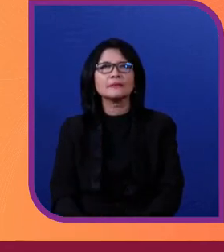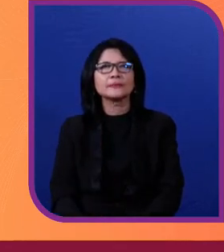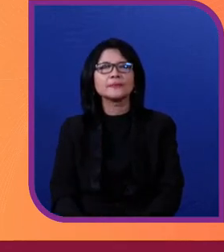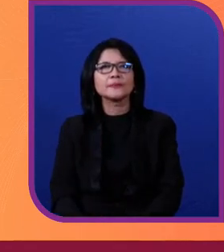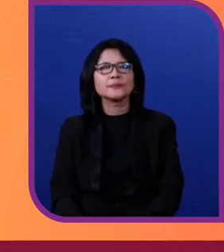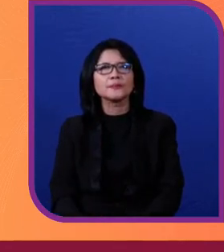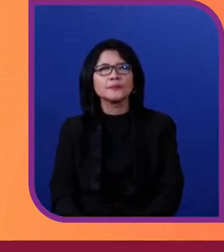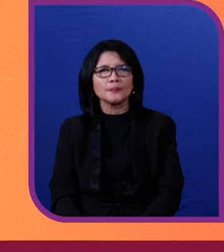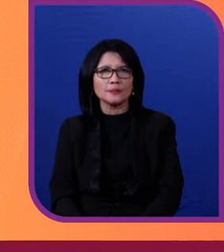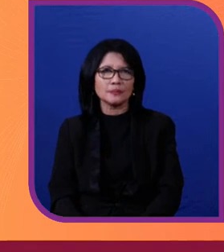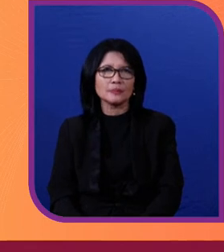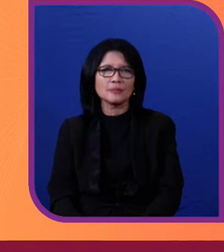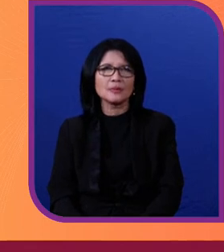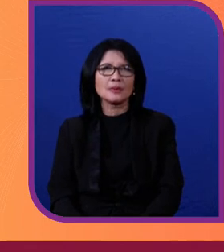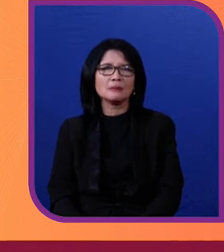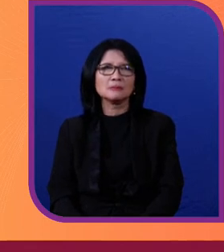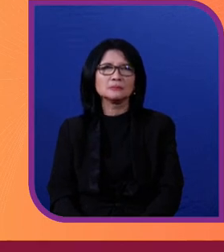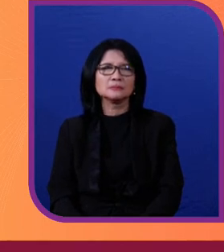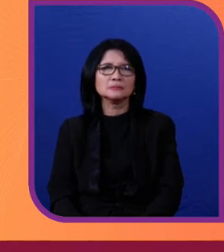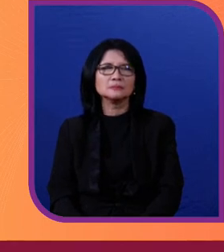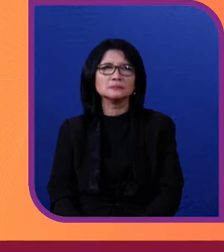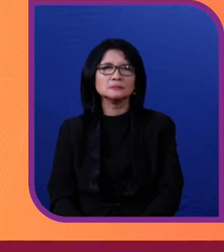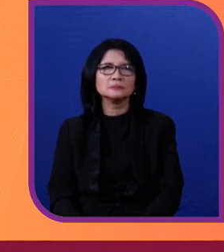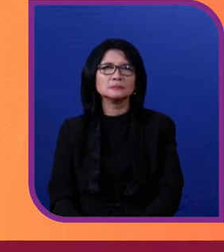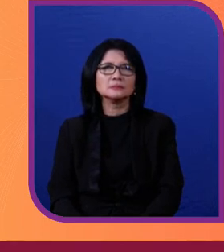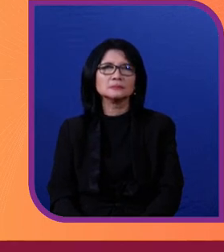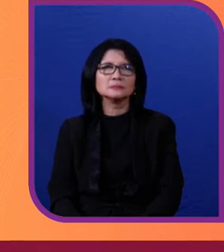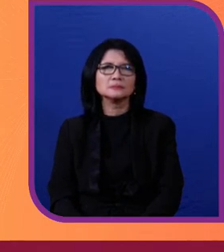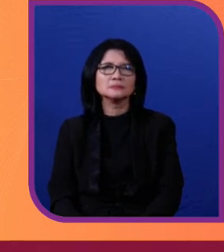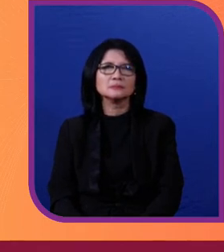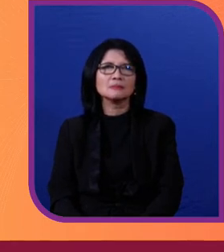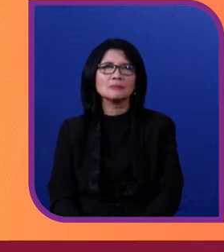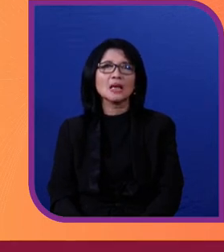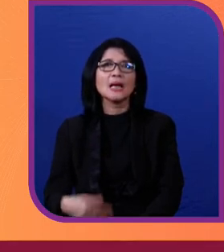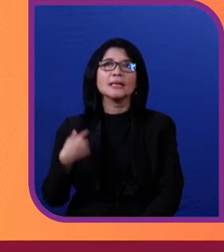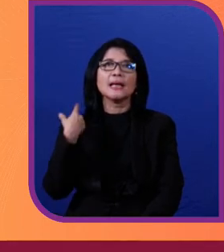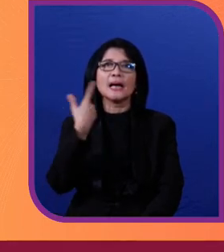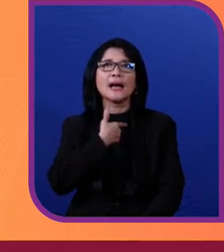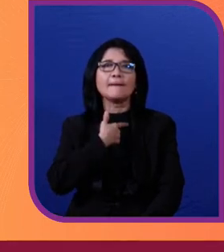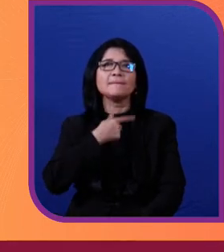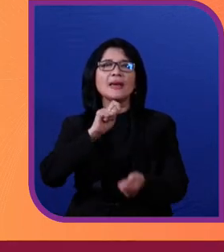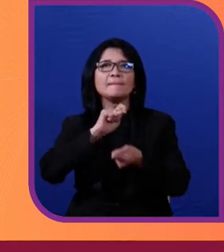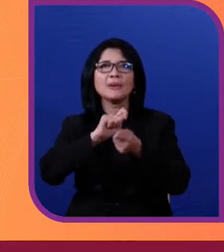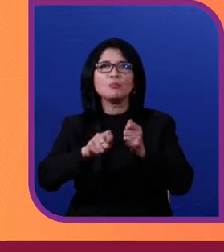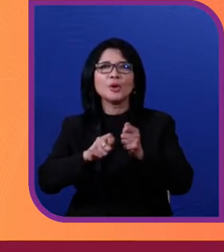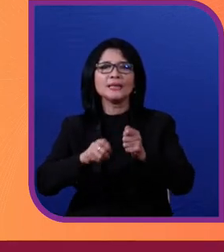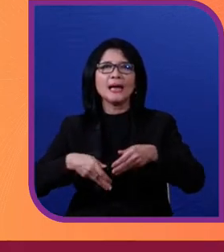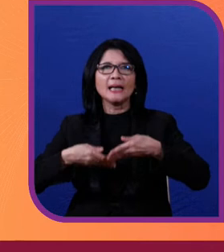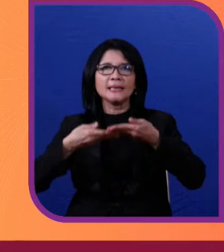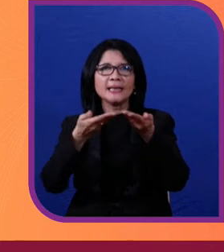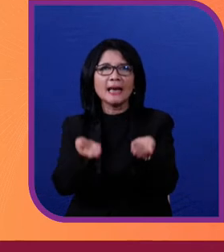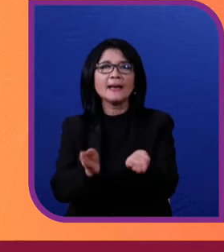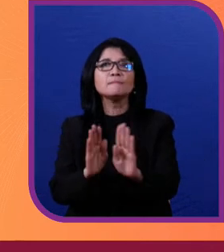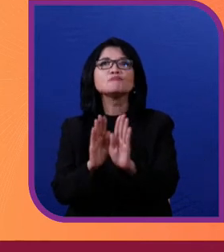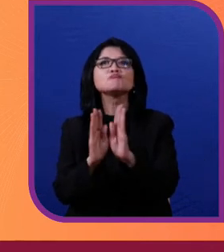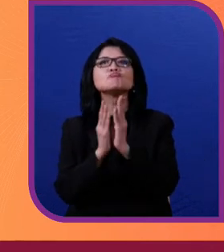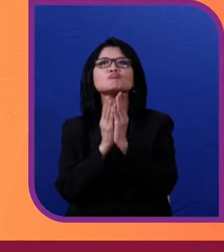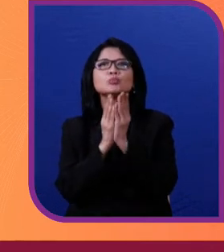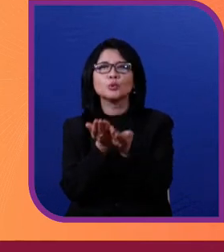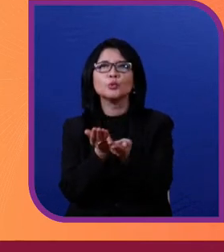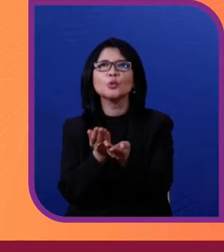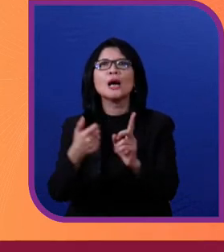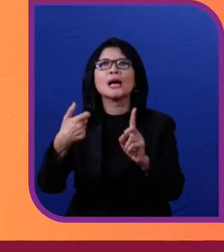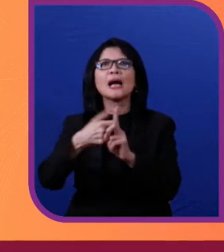cliff Like TV box tulis of the project is a will